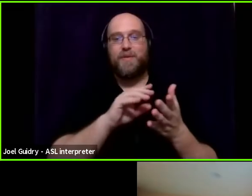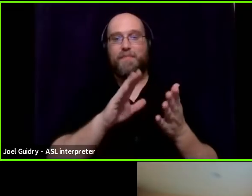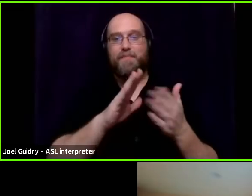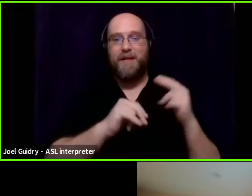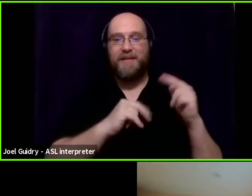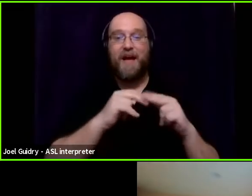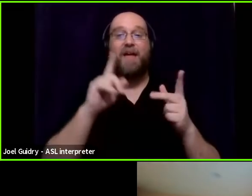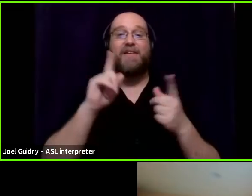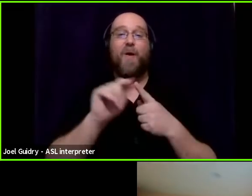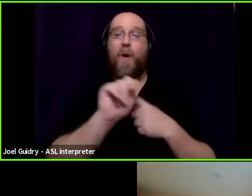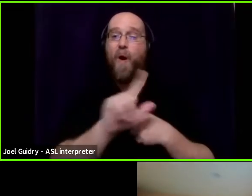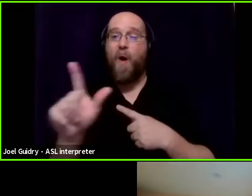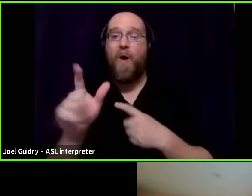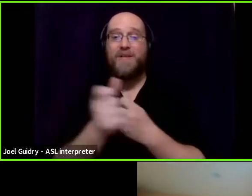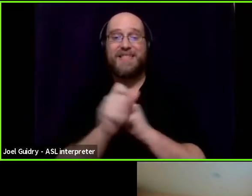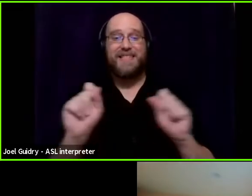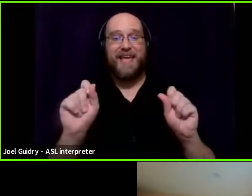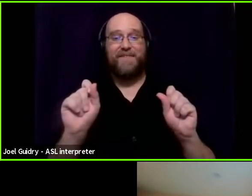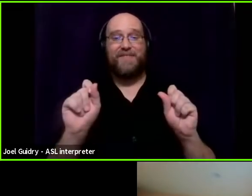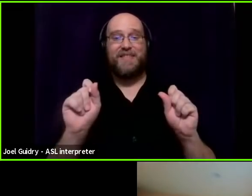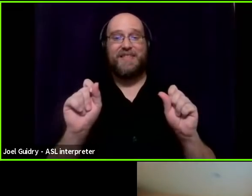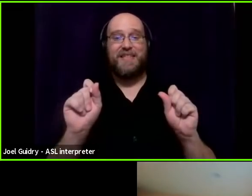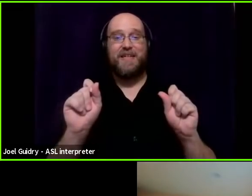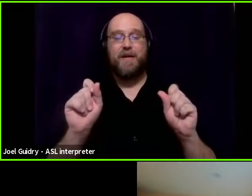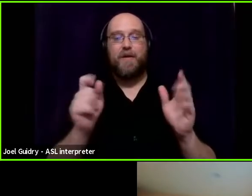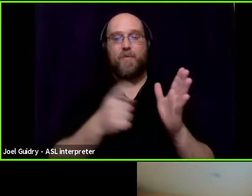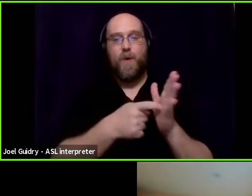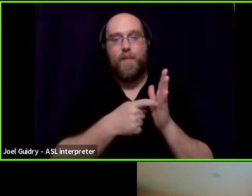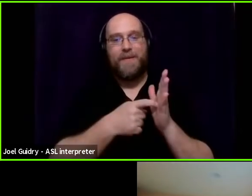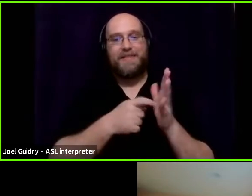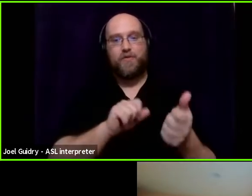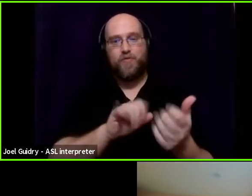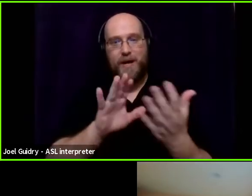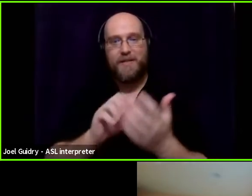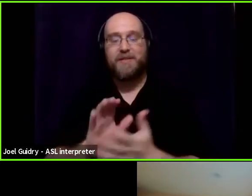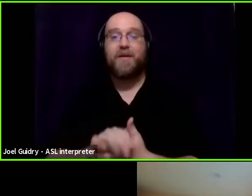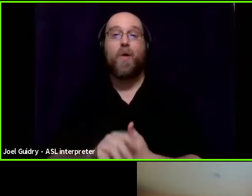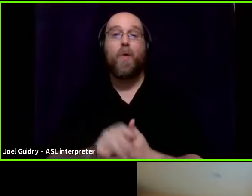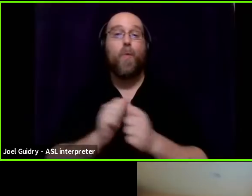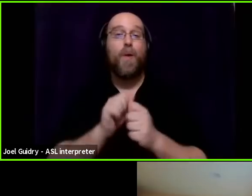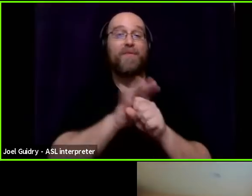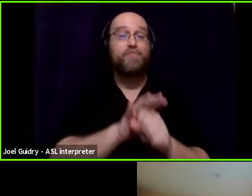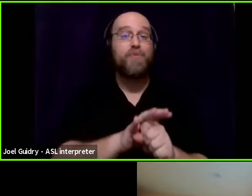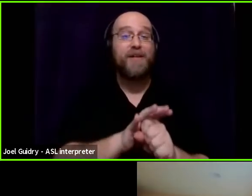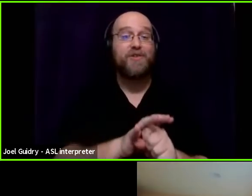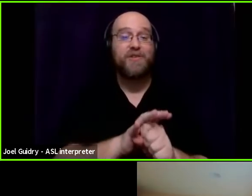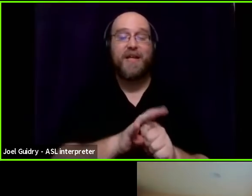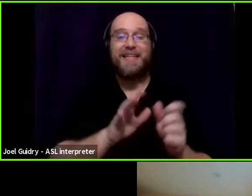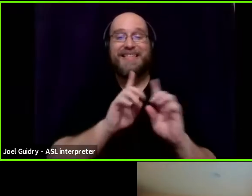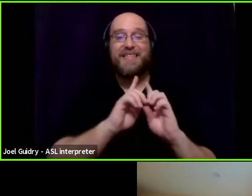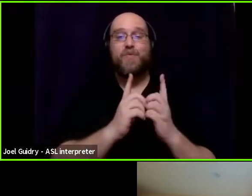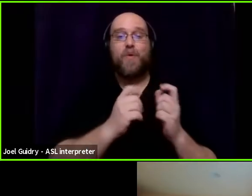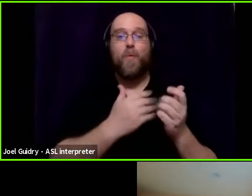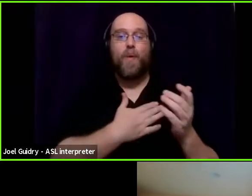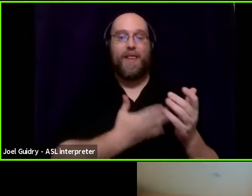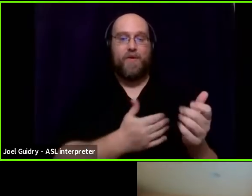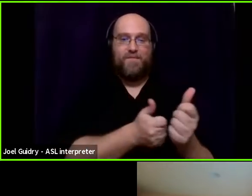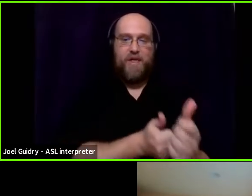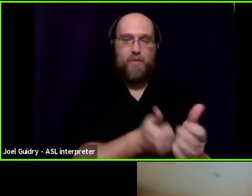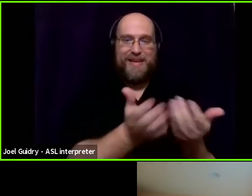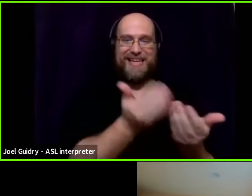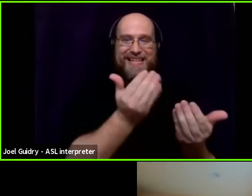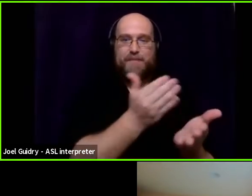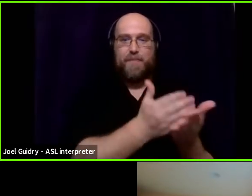air filtration systems and says that with pressure, districts are willing to comply with the easy elements of safety, but wonders how WEA members